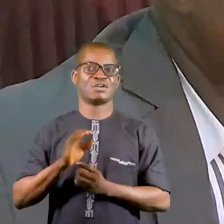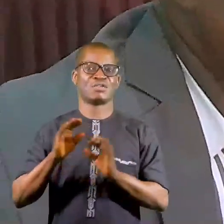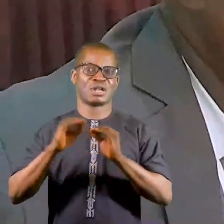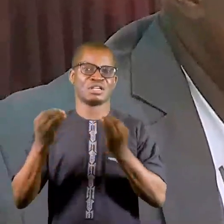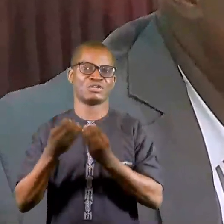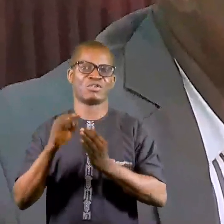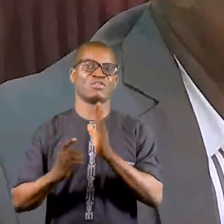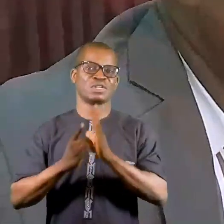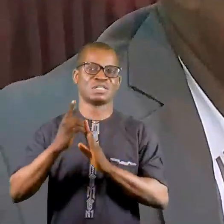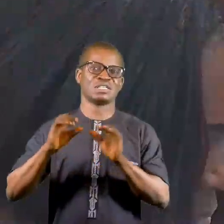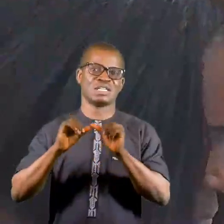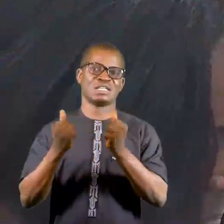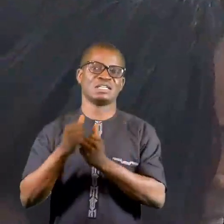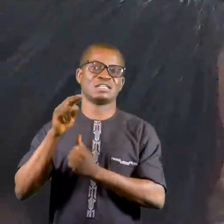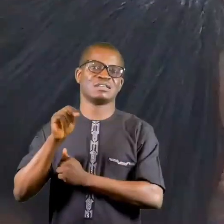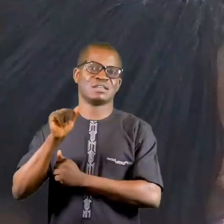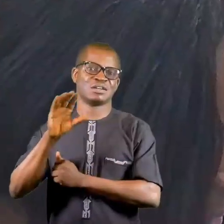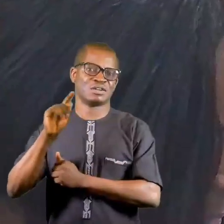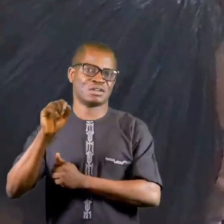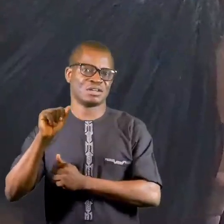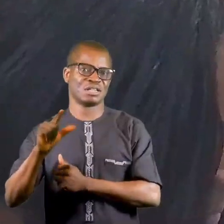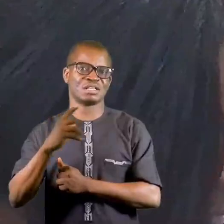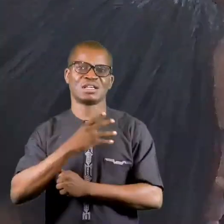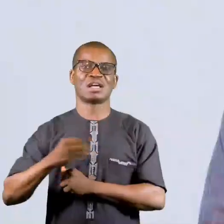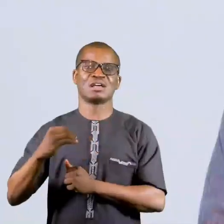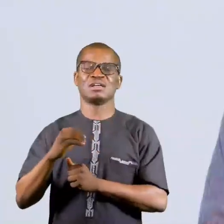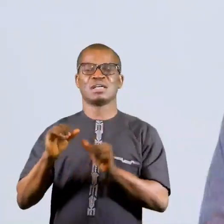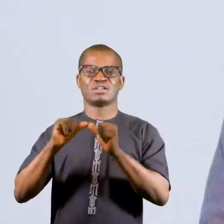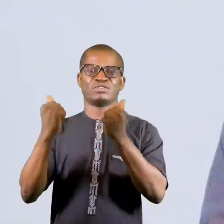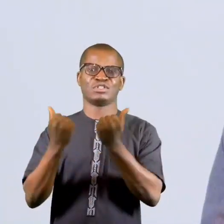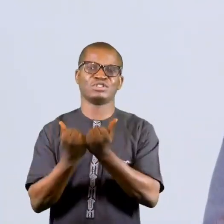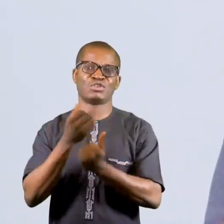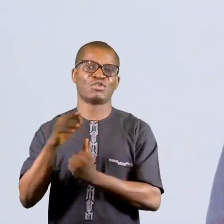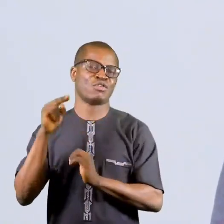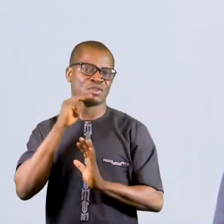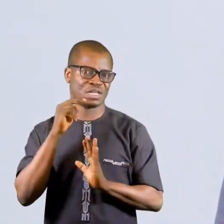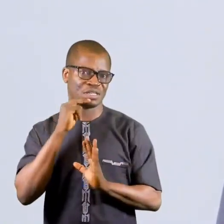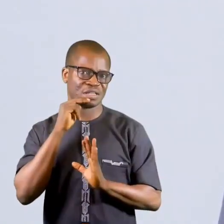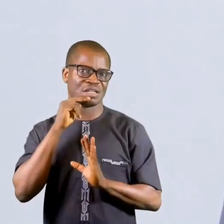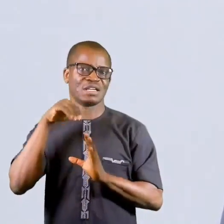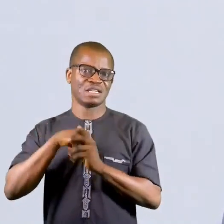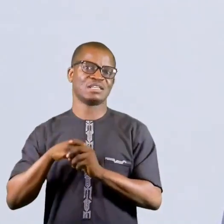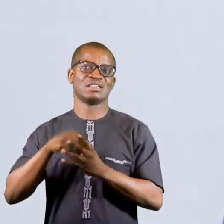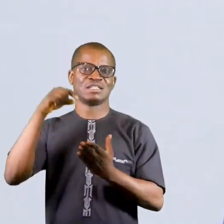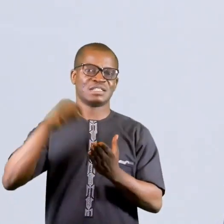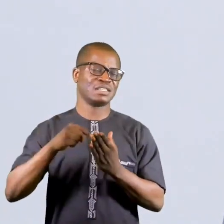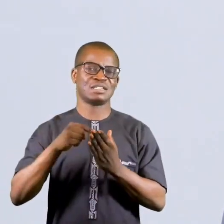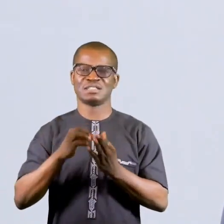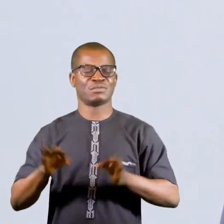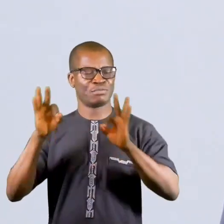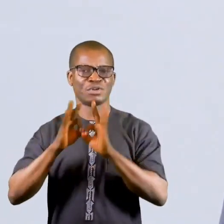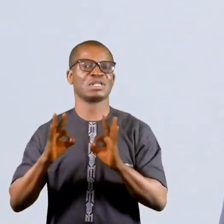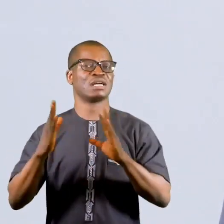National Association of Nigerian Travel Agents, NANTA, and the Human Capital Providers Association of Nigeria, UCAPA, to